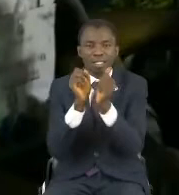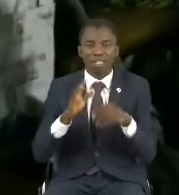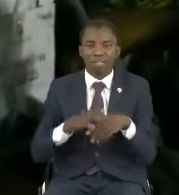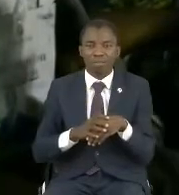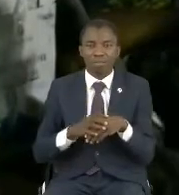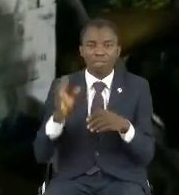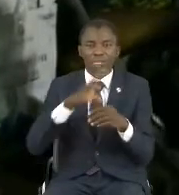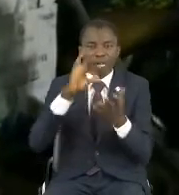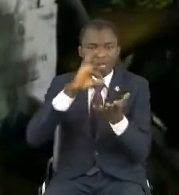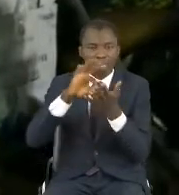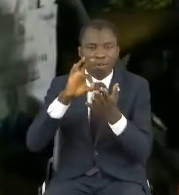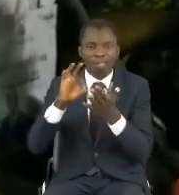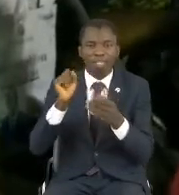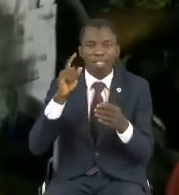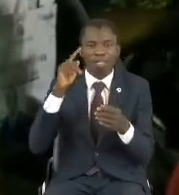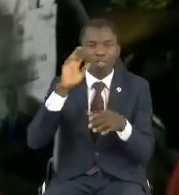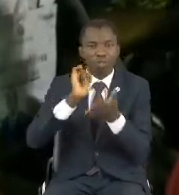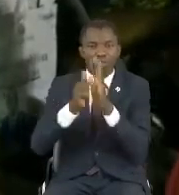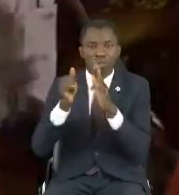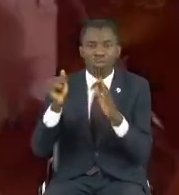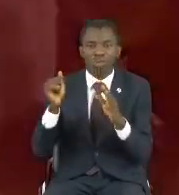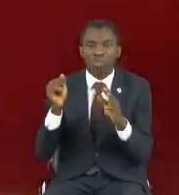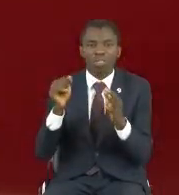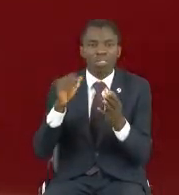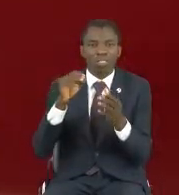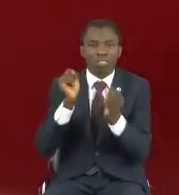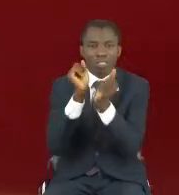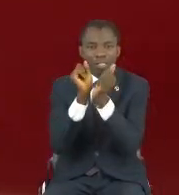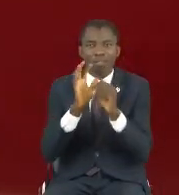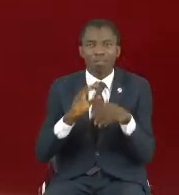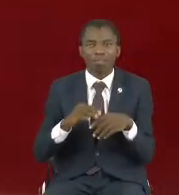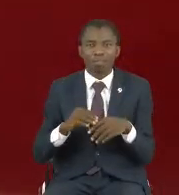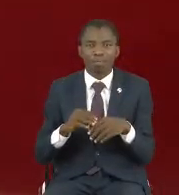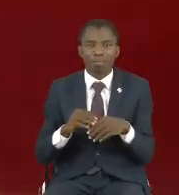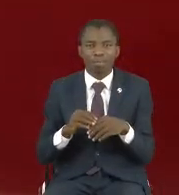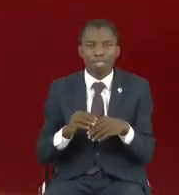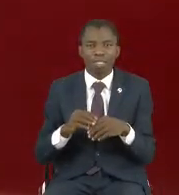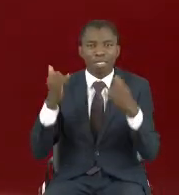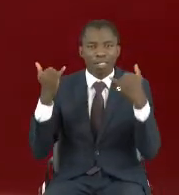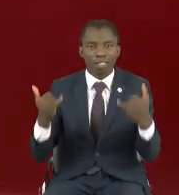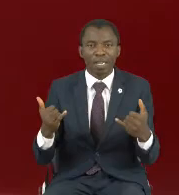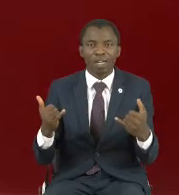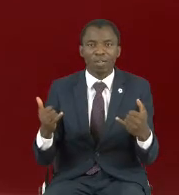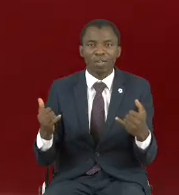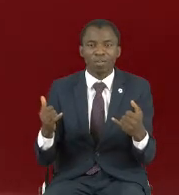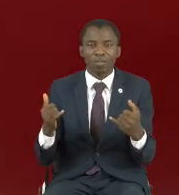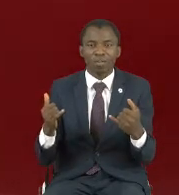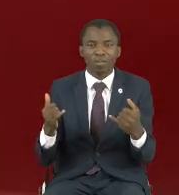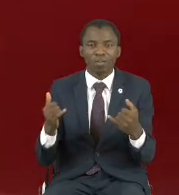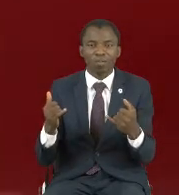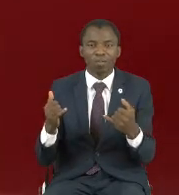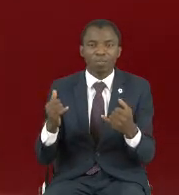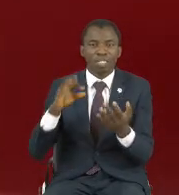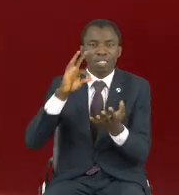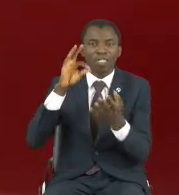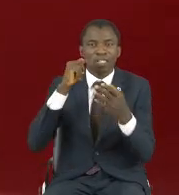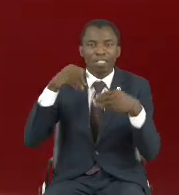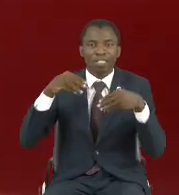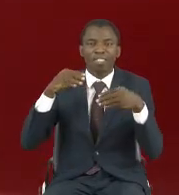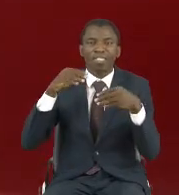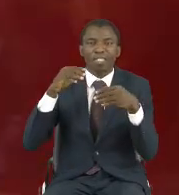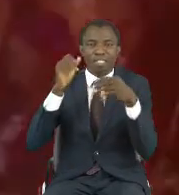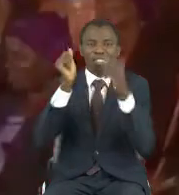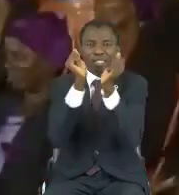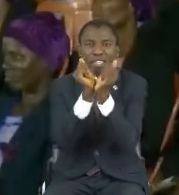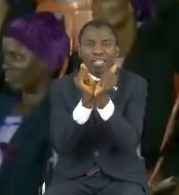slaves very cheap. Now, the slaves were not only in Africa, the slaves were